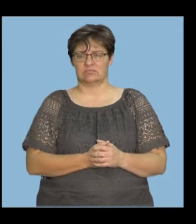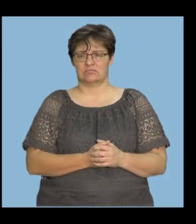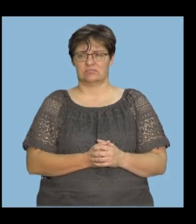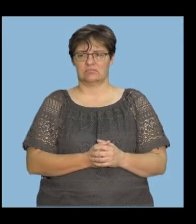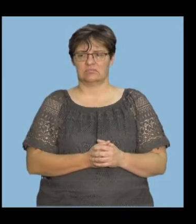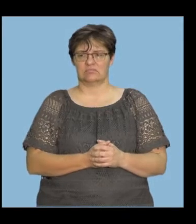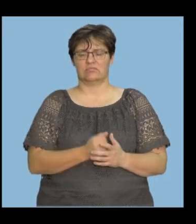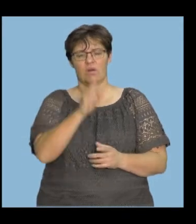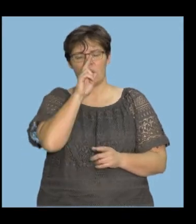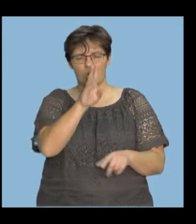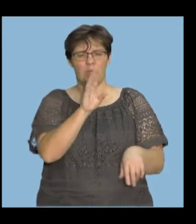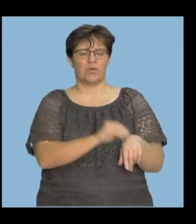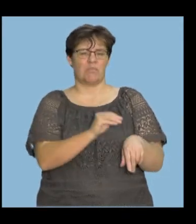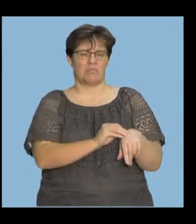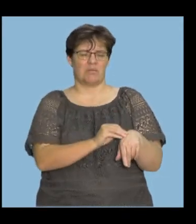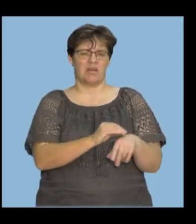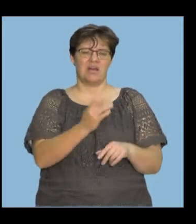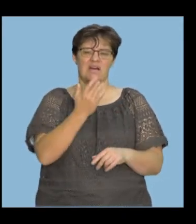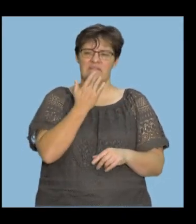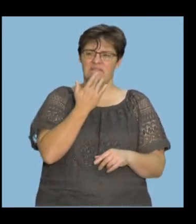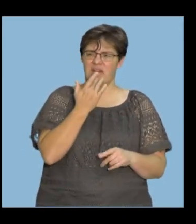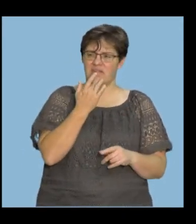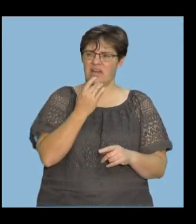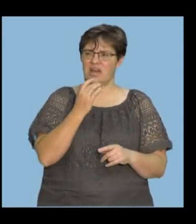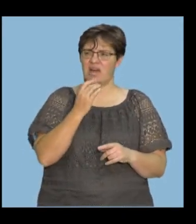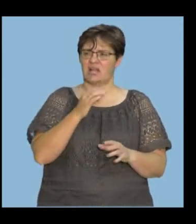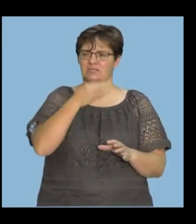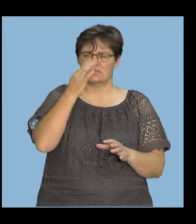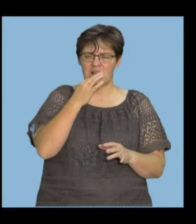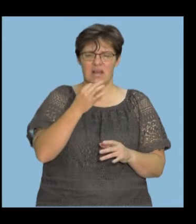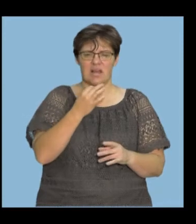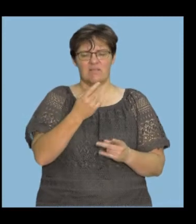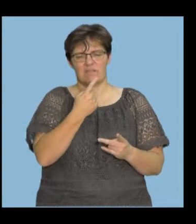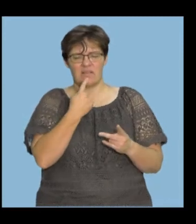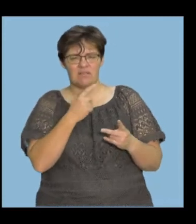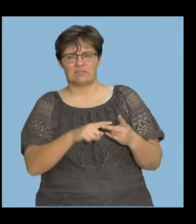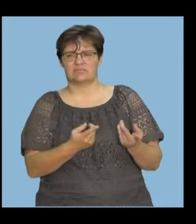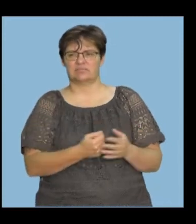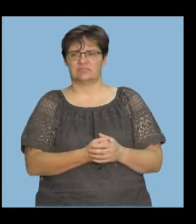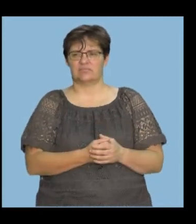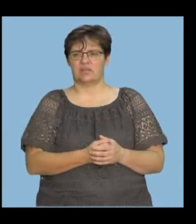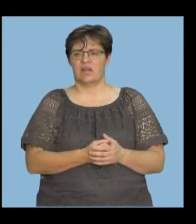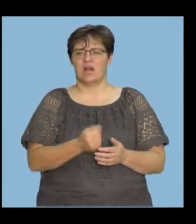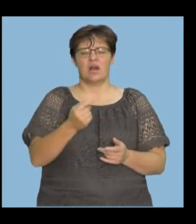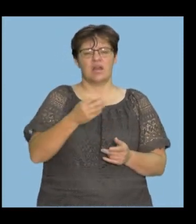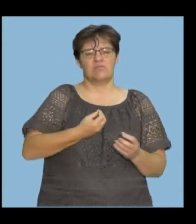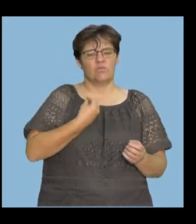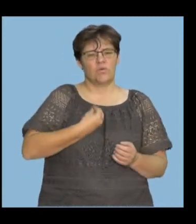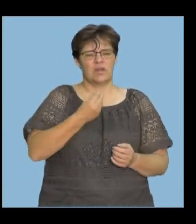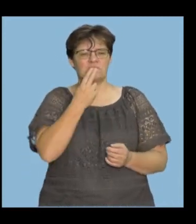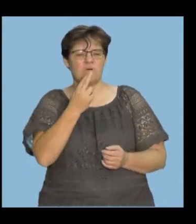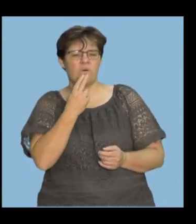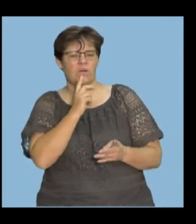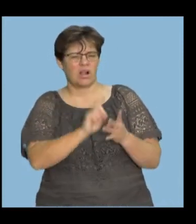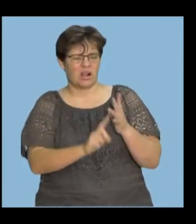we're going to look at problem favorite crisps flavor. We'll solve that, and smoking among young people, and